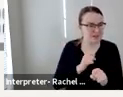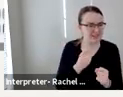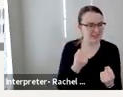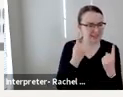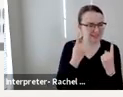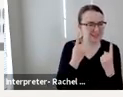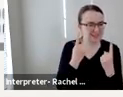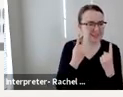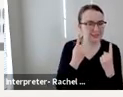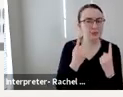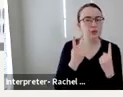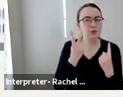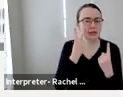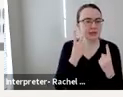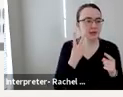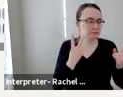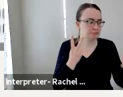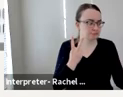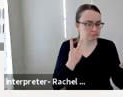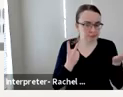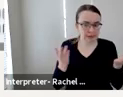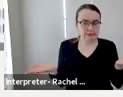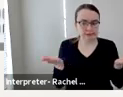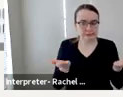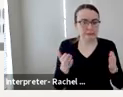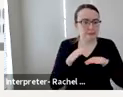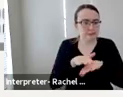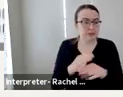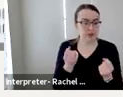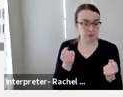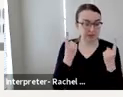I'm pulling the two together?